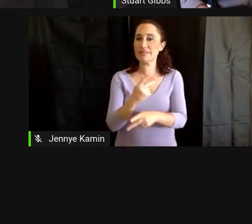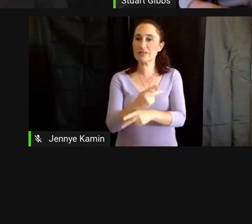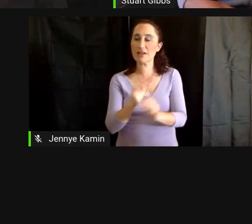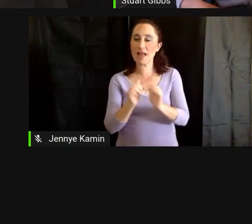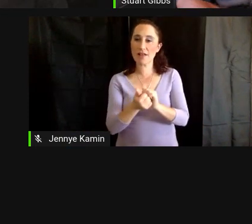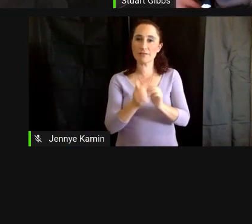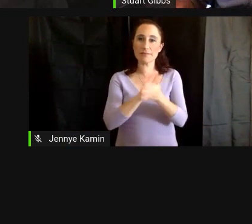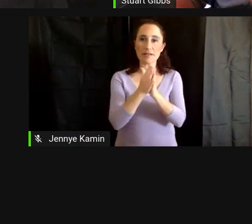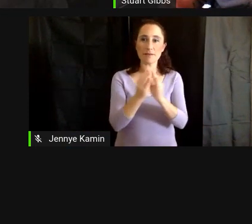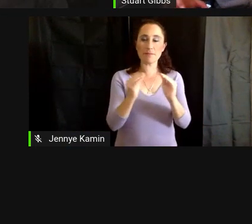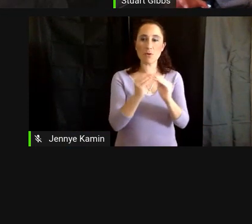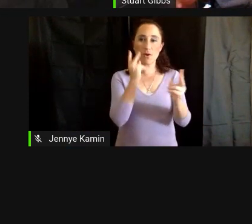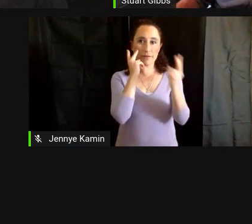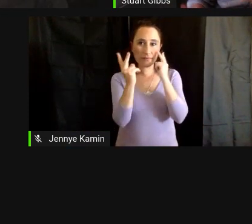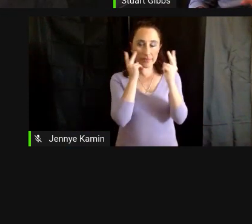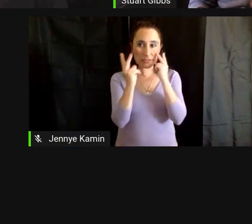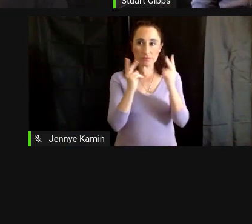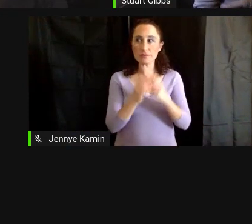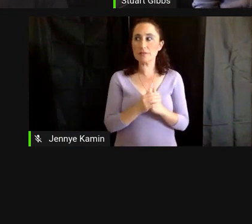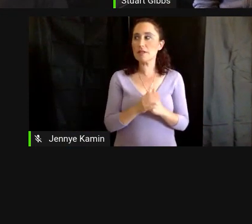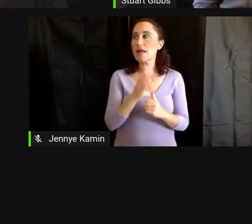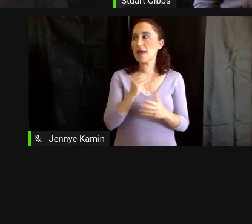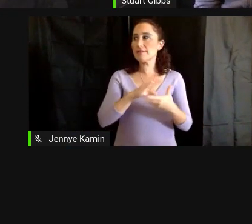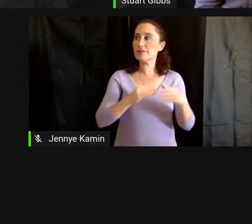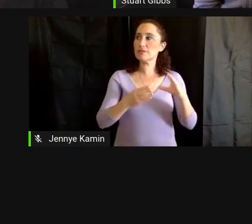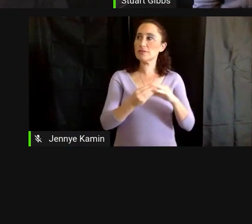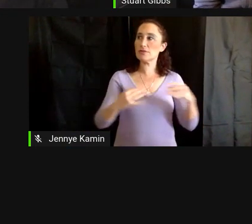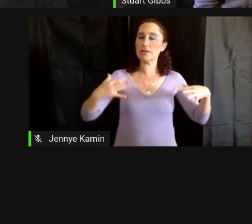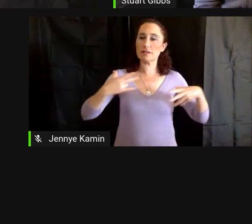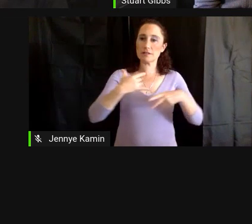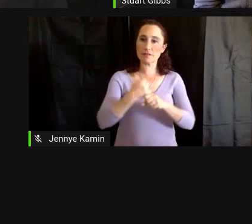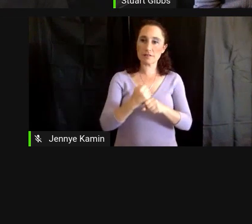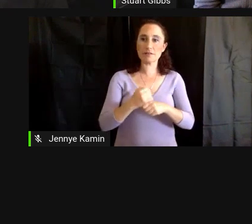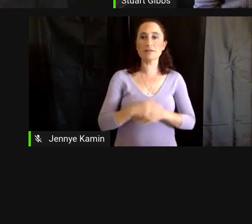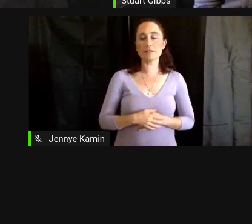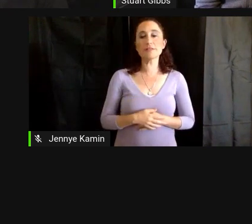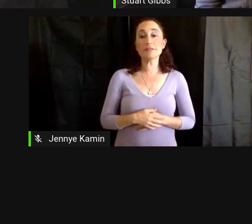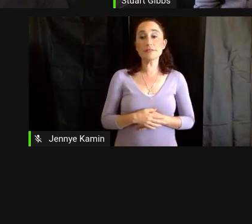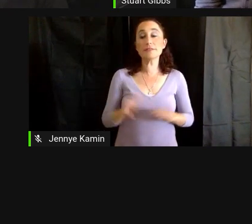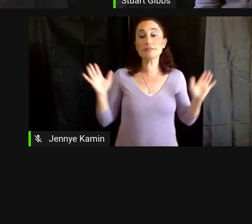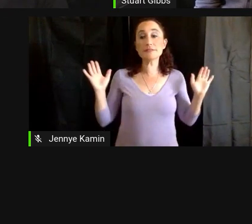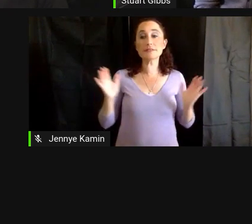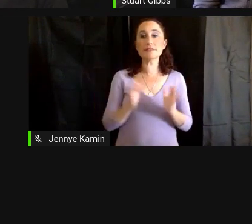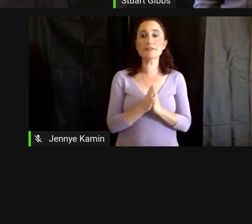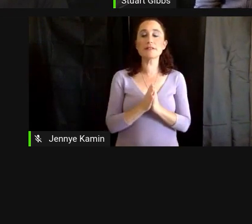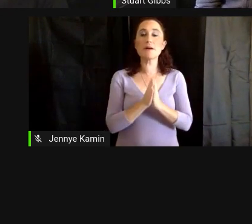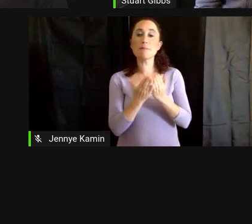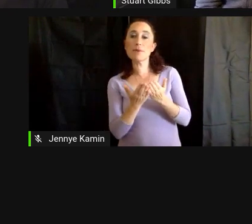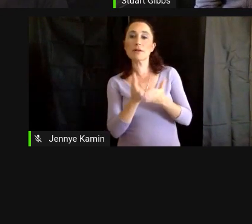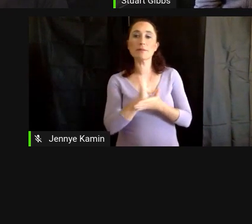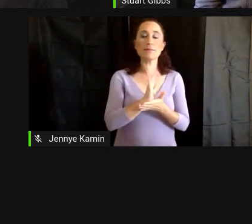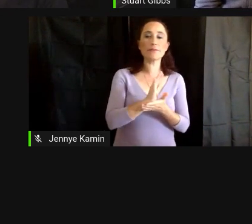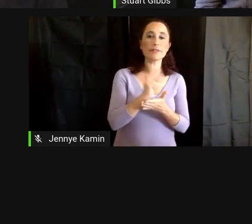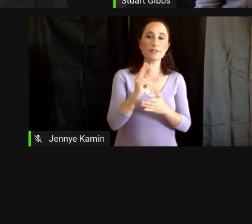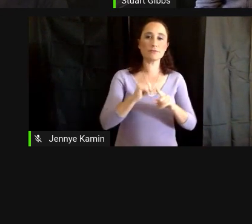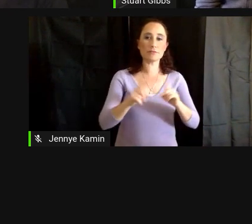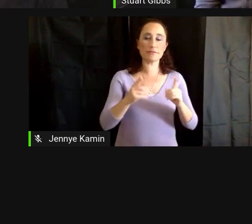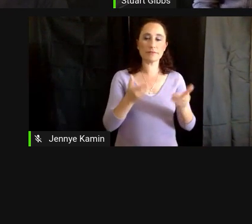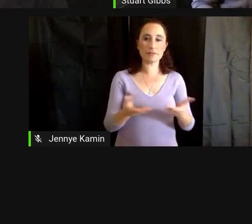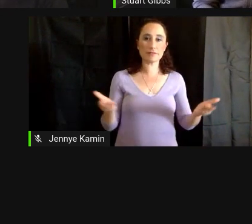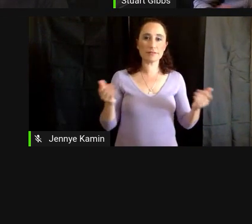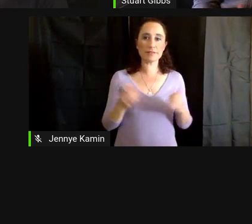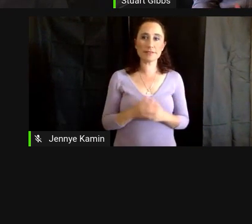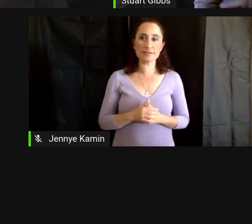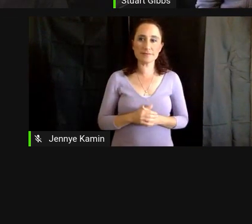more visual, but also to make the story more concise. So there are a book and a movie are two different things. You have to be aware that